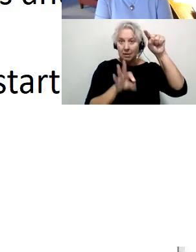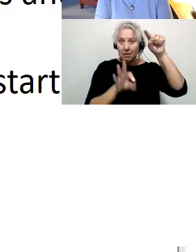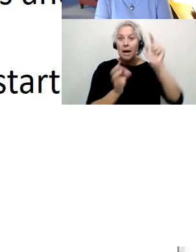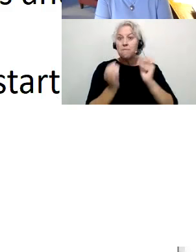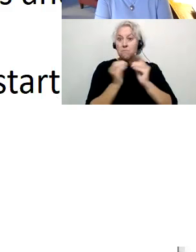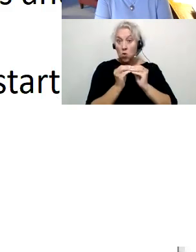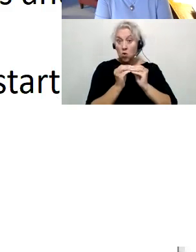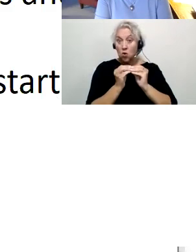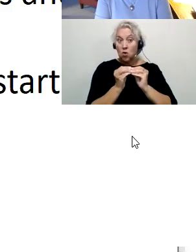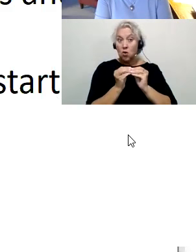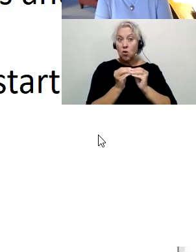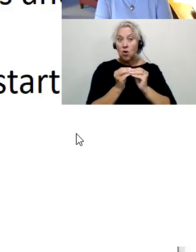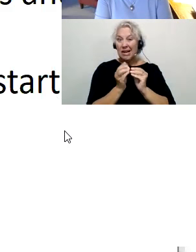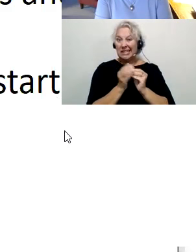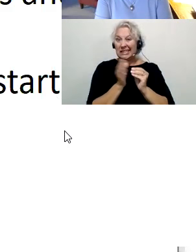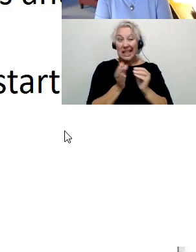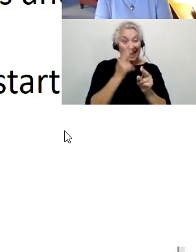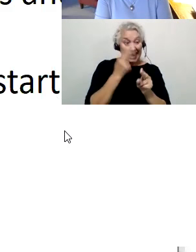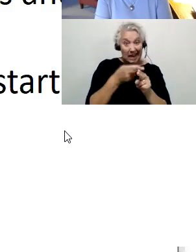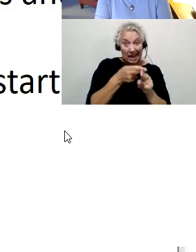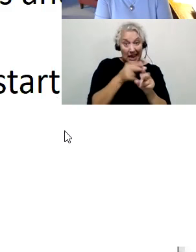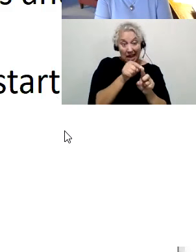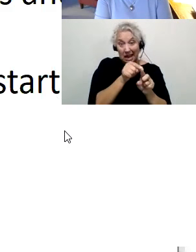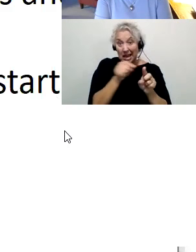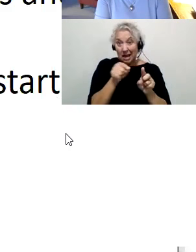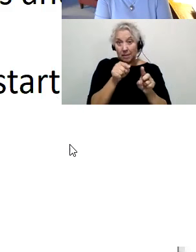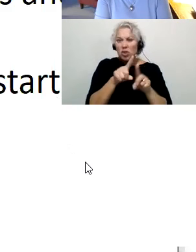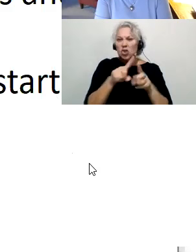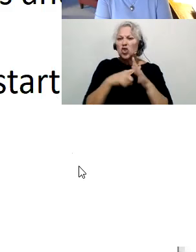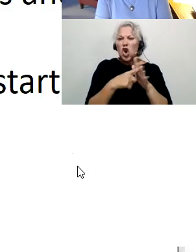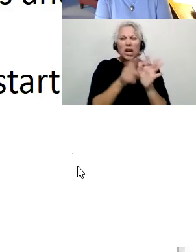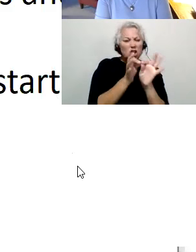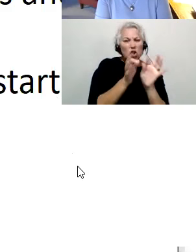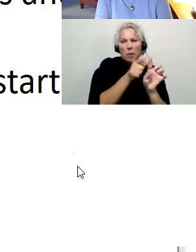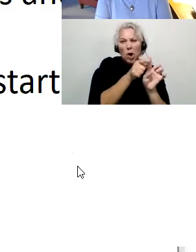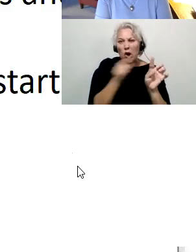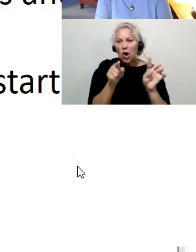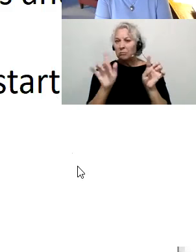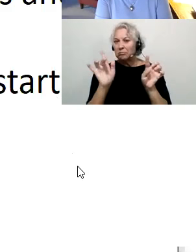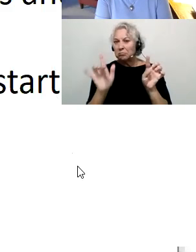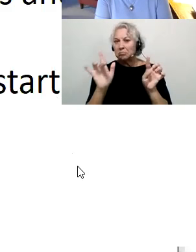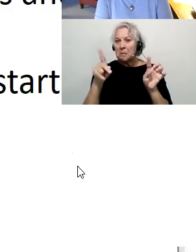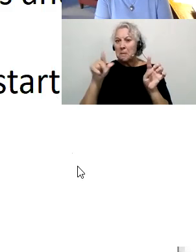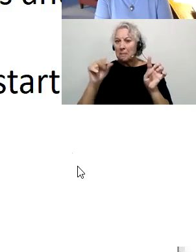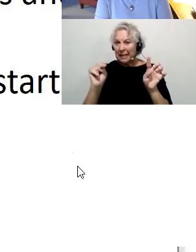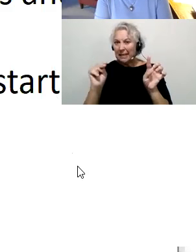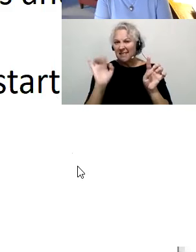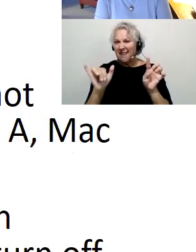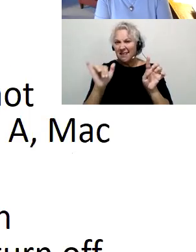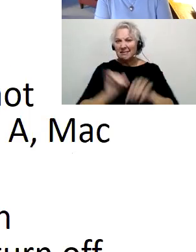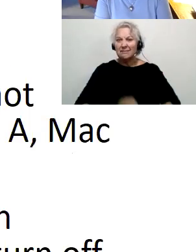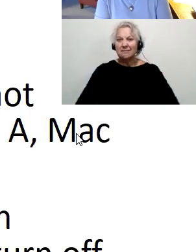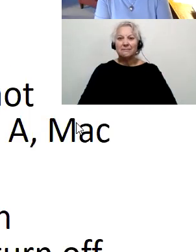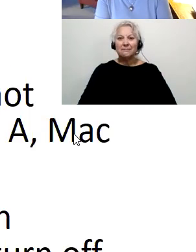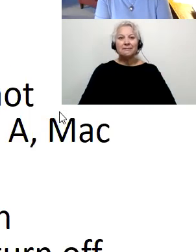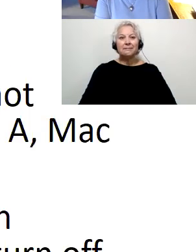more, and next to the name you see starting with the interpreter and pin the video that way as well.